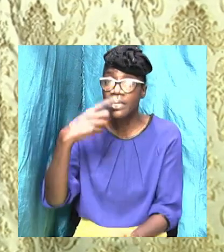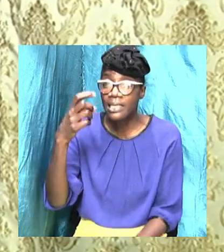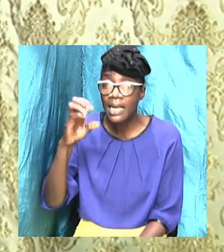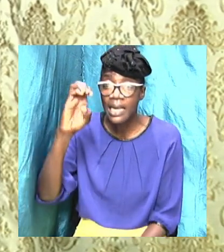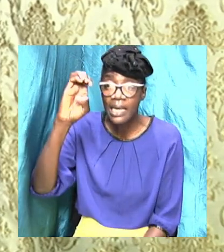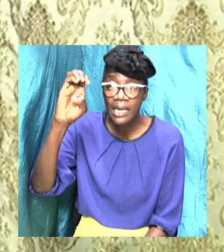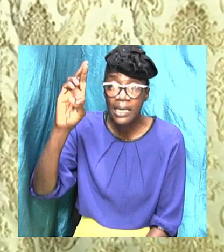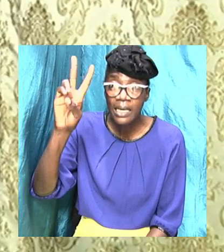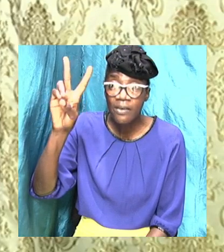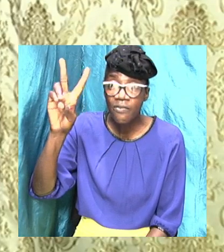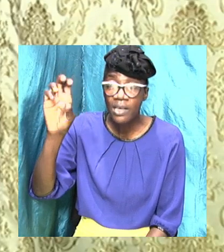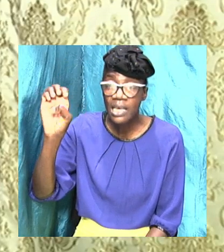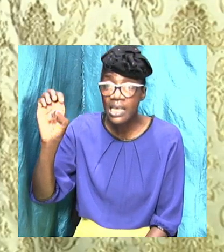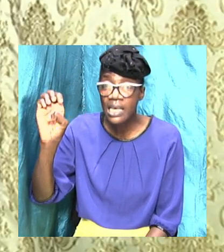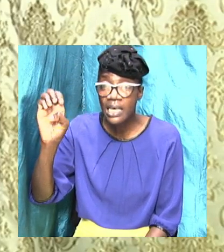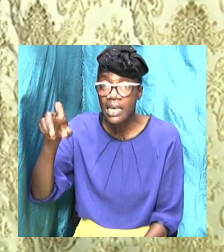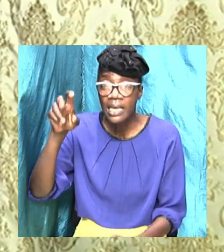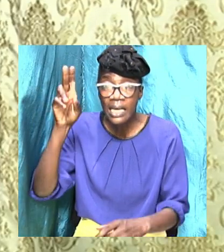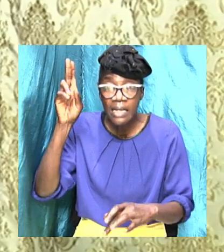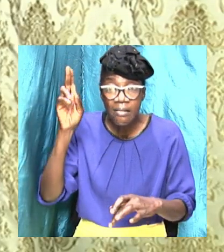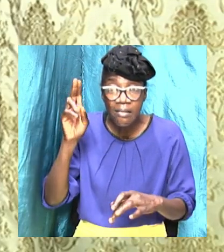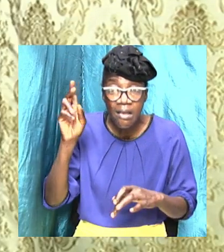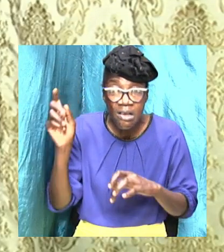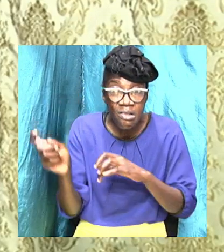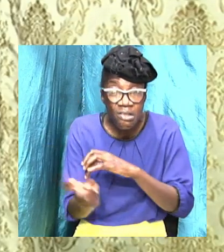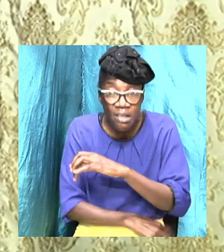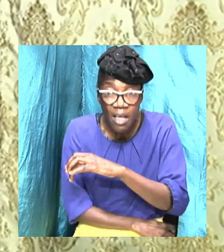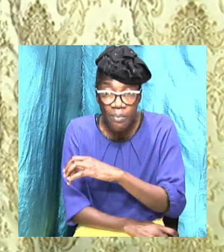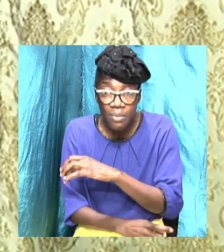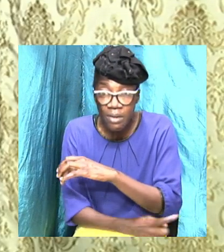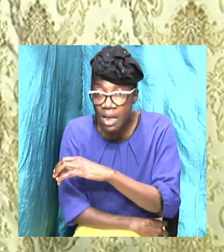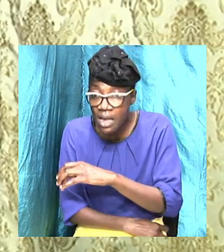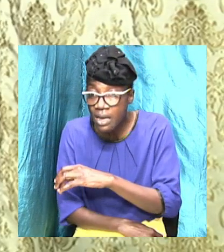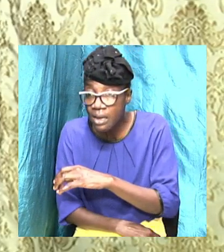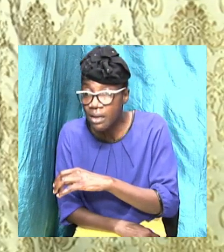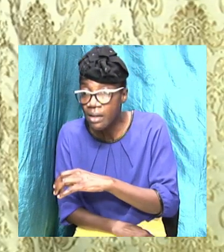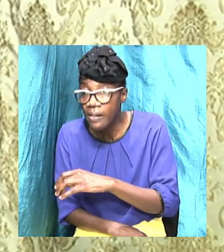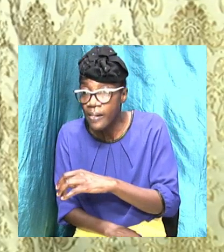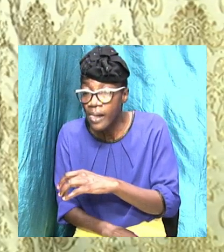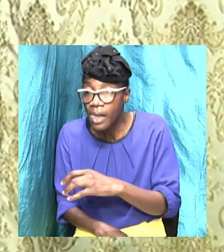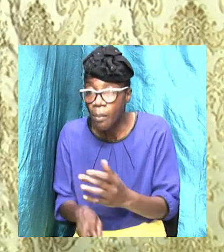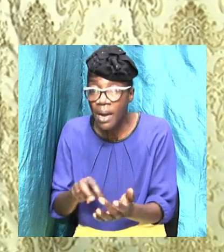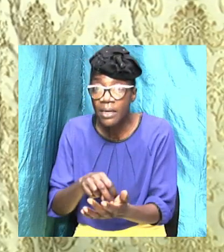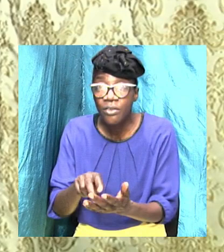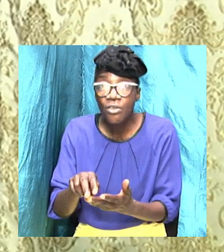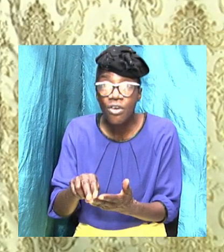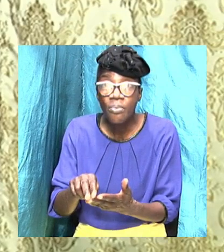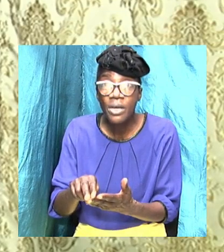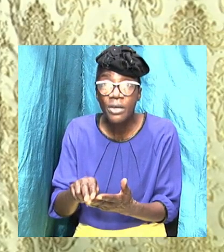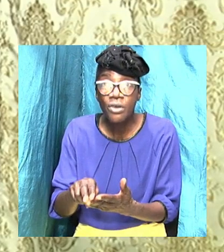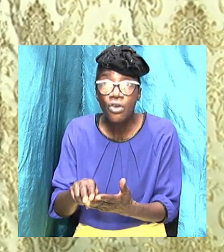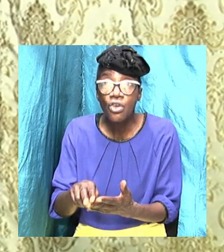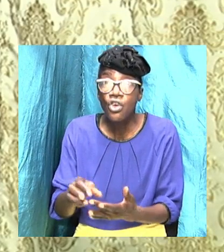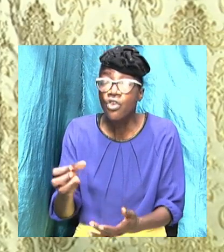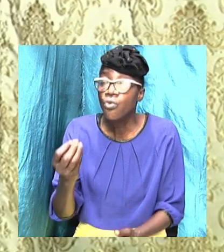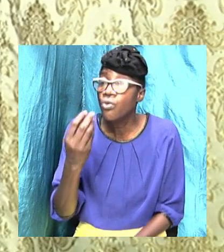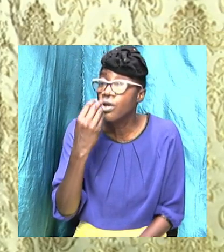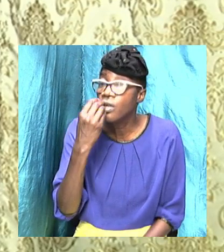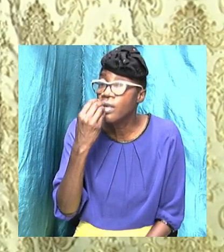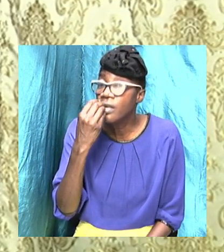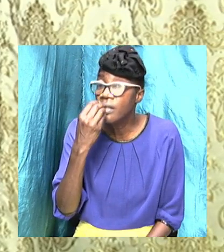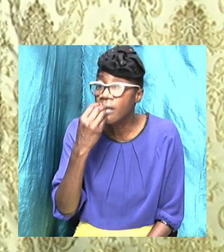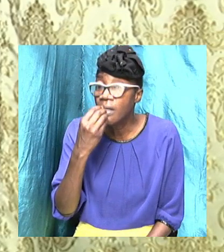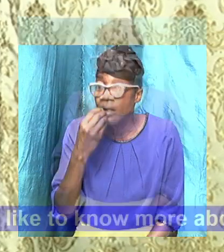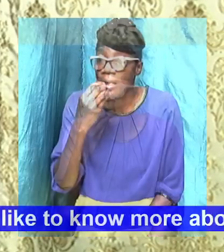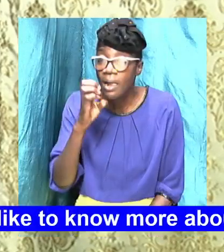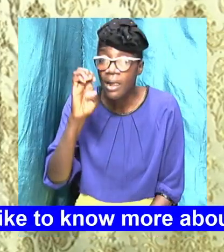by the serpent to disobey God and to eat the forbidden fruit of the tree of knowledge of good and evil. Eve